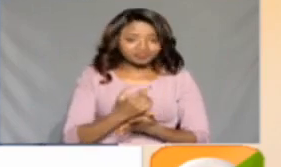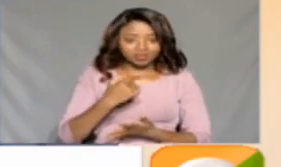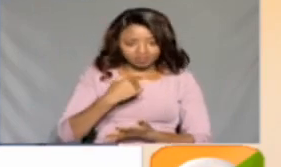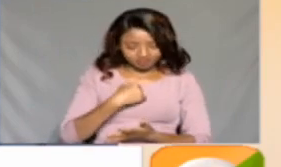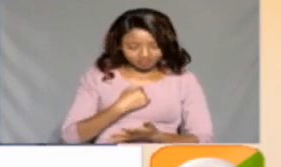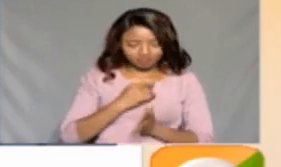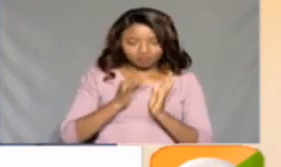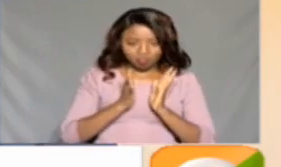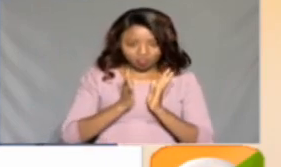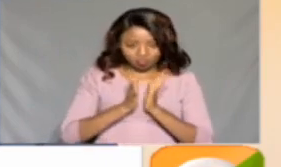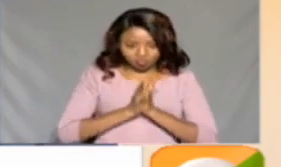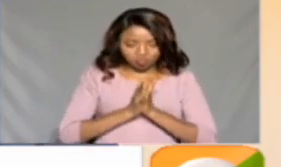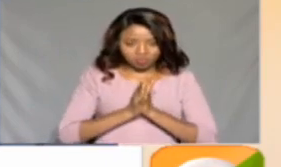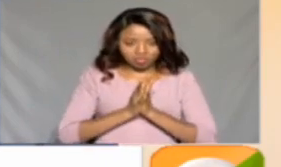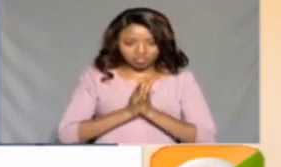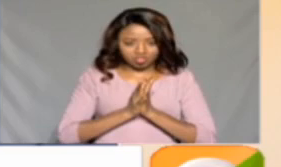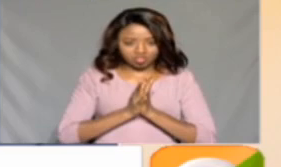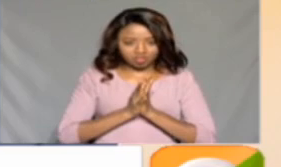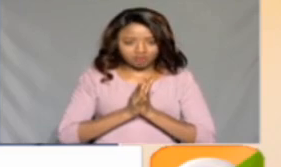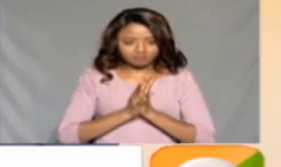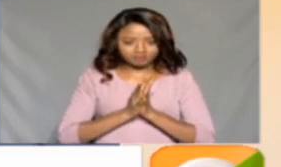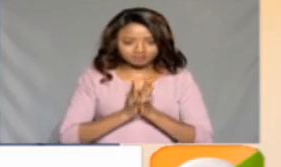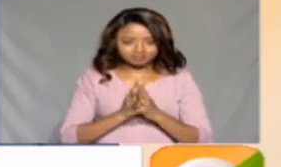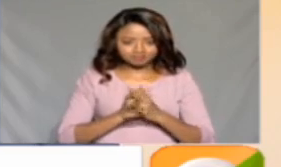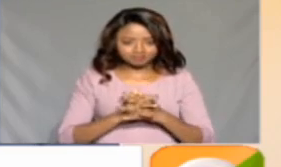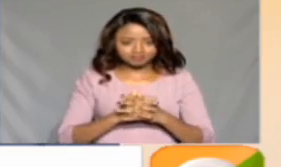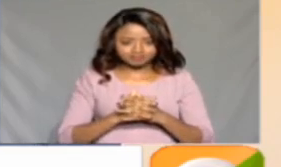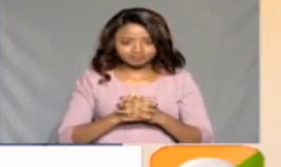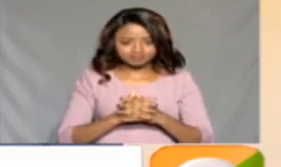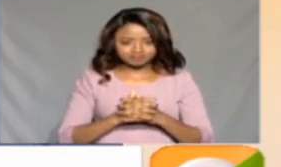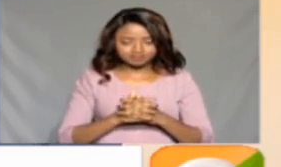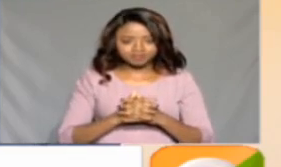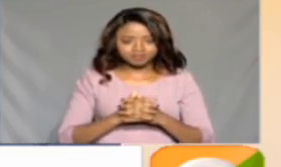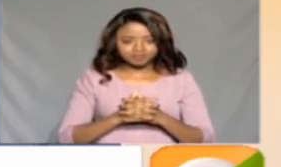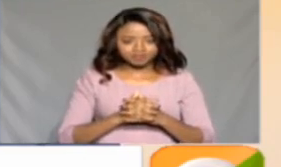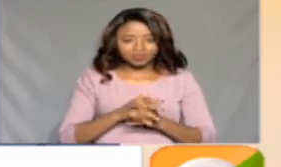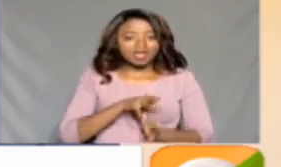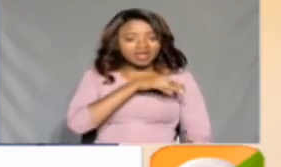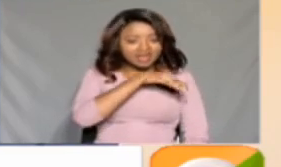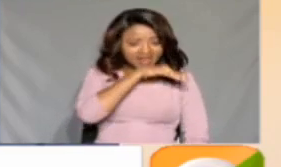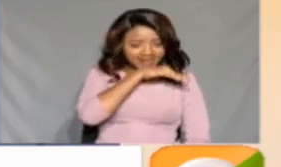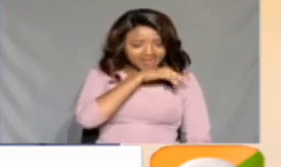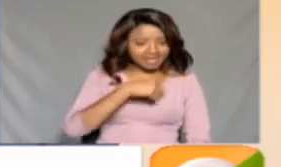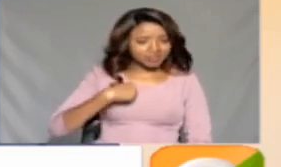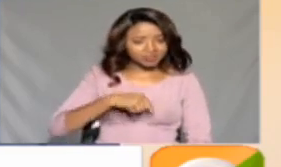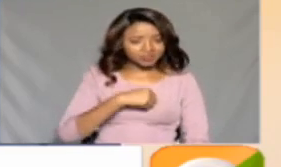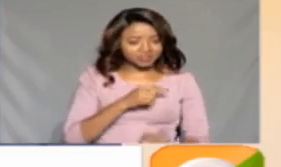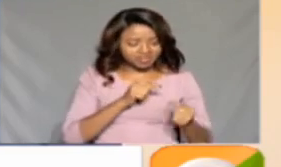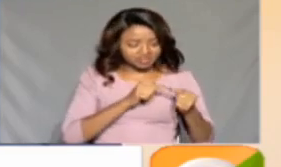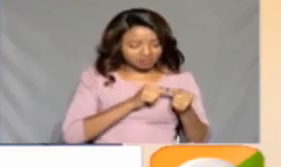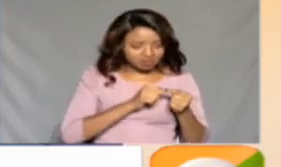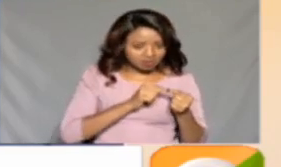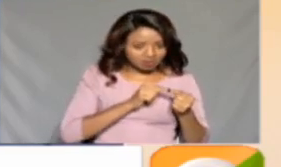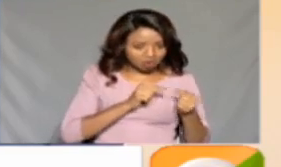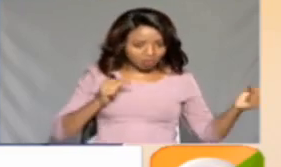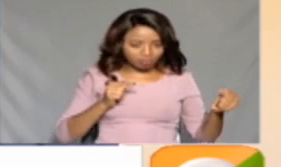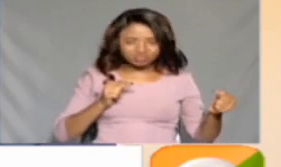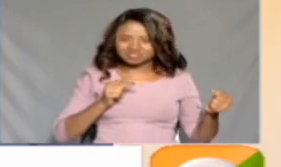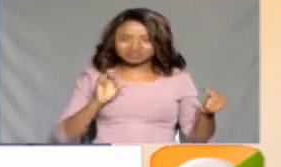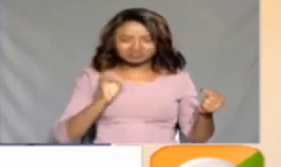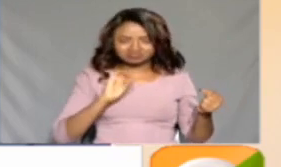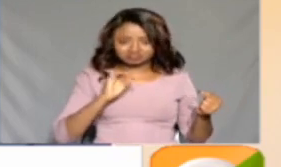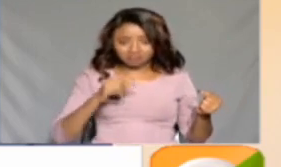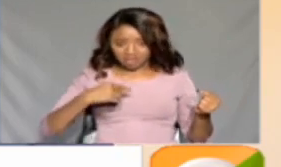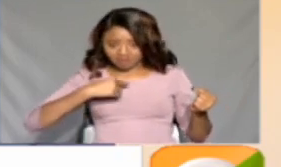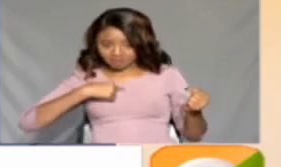no differences. Well, we don't have any tension in our political relationship. He is the boss of ODM. I'm the